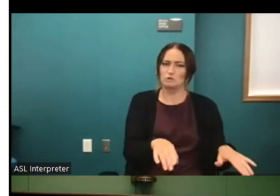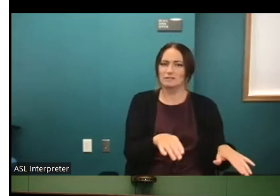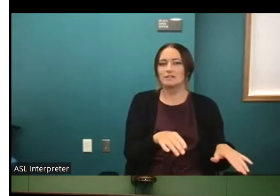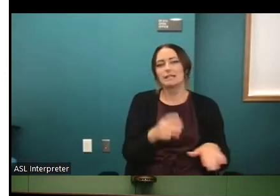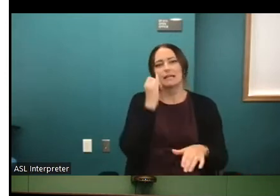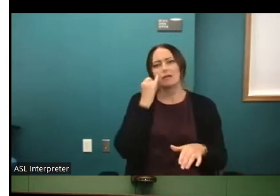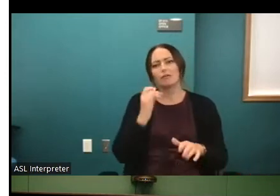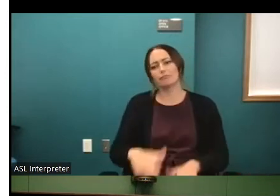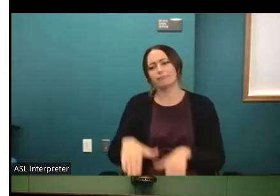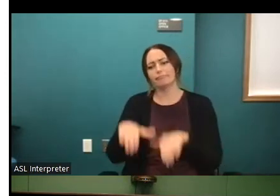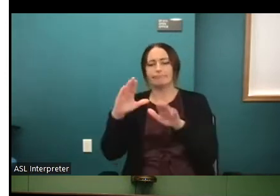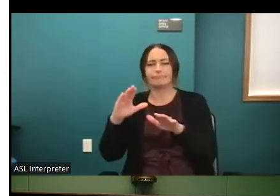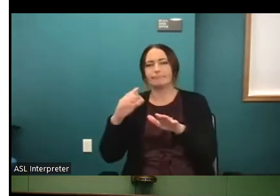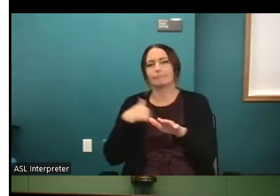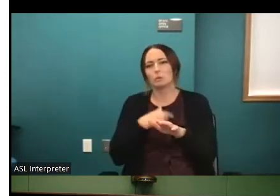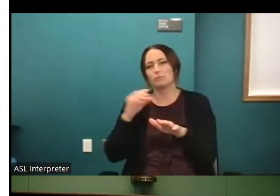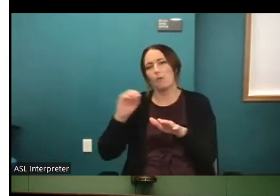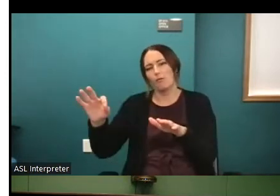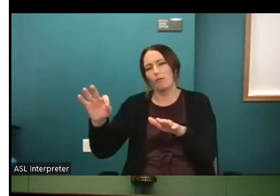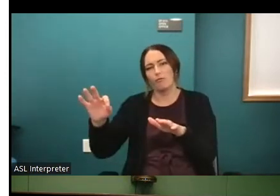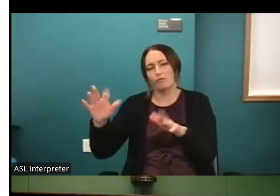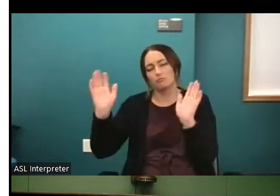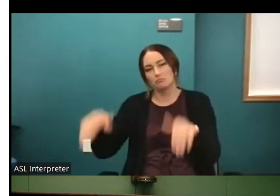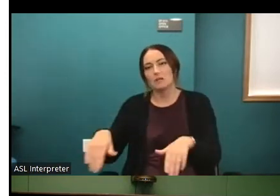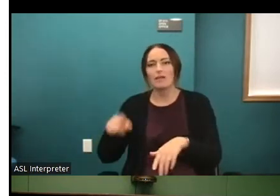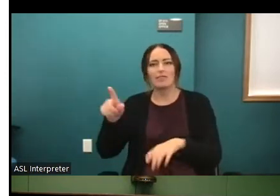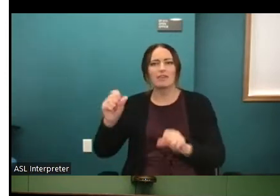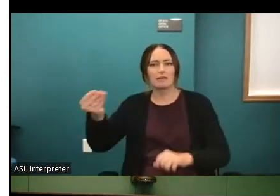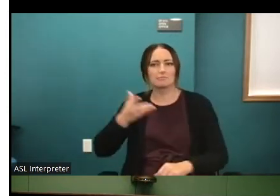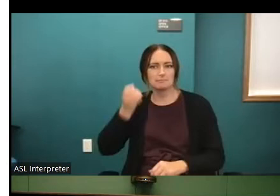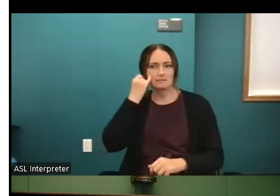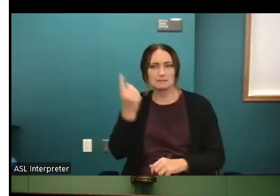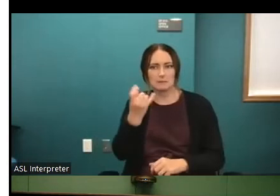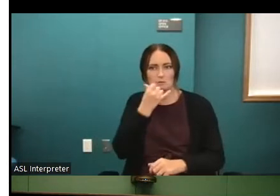they get older and they can tell us like, oh, something's wrong.